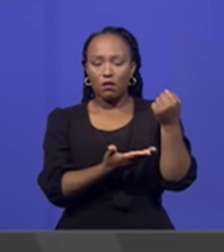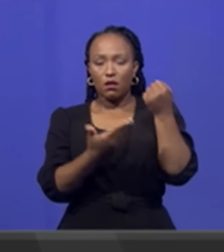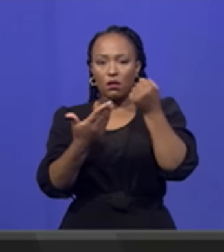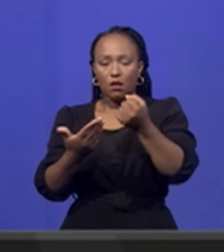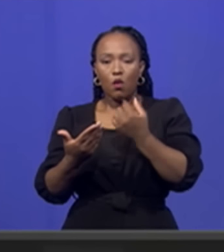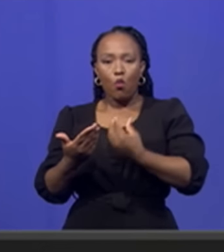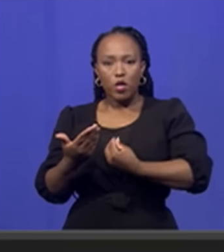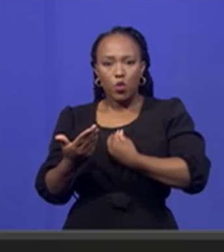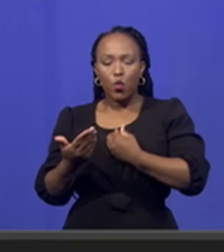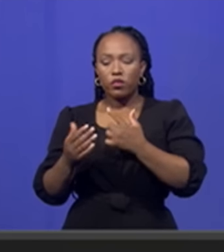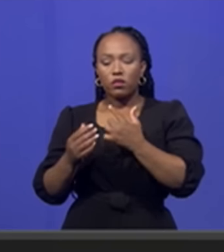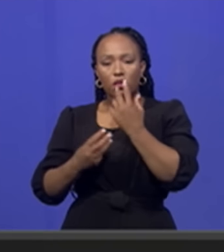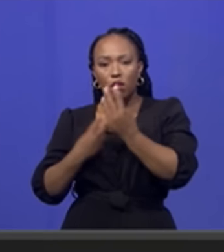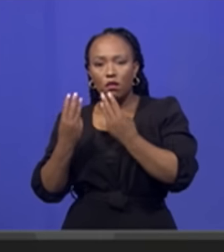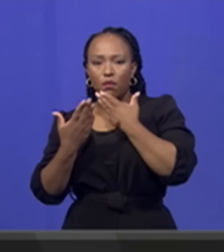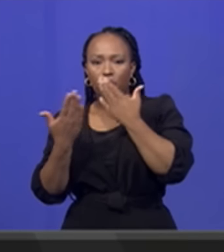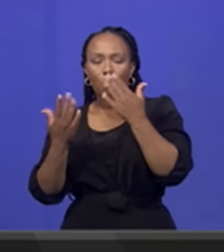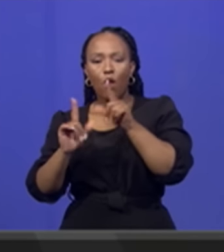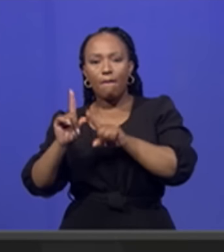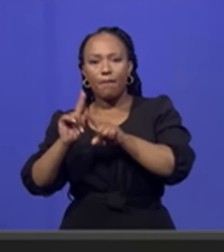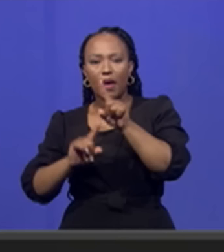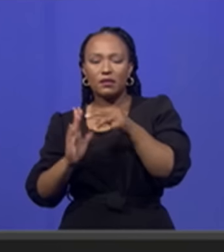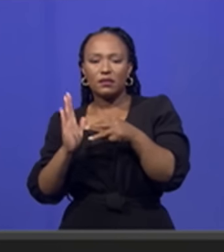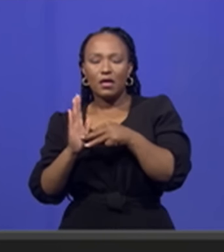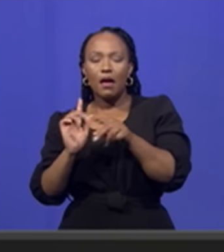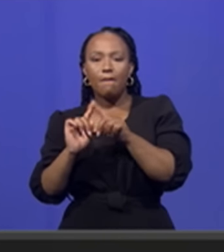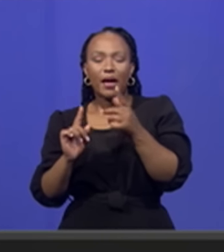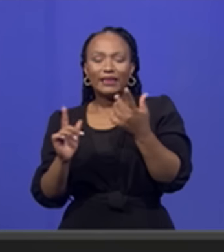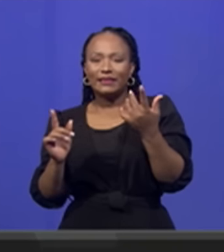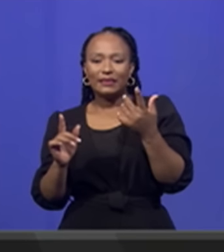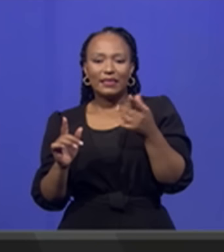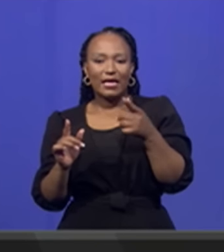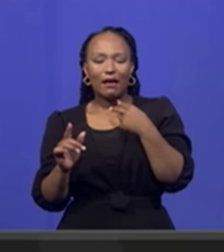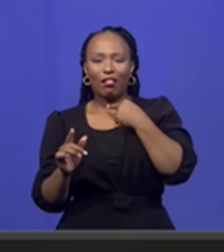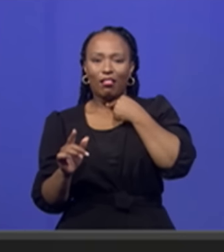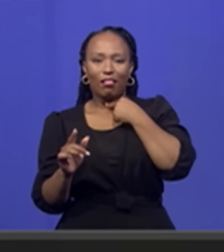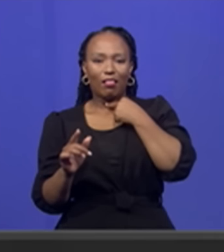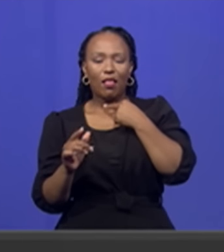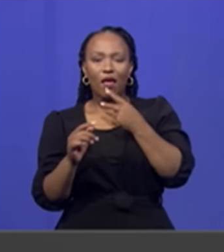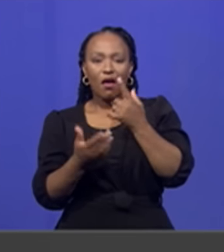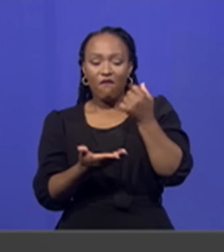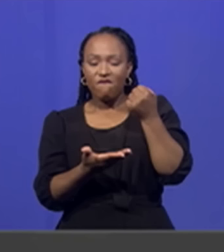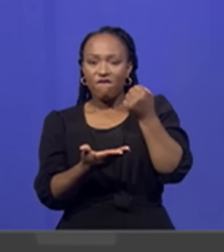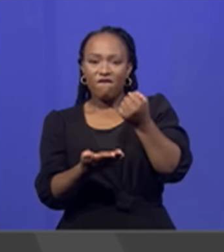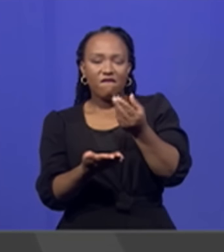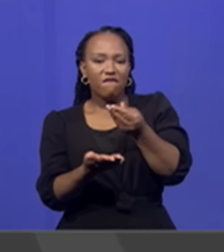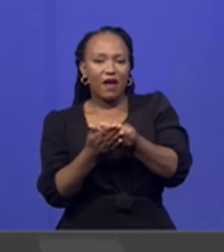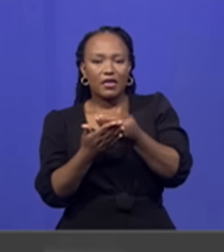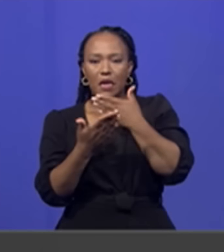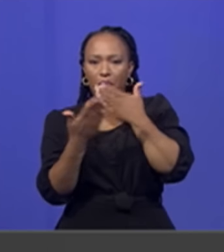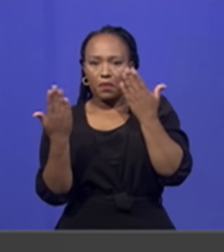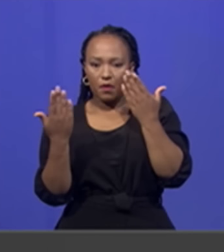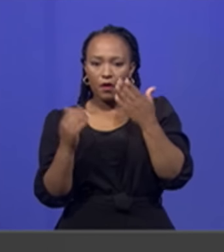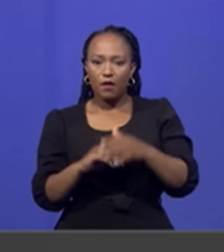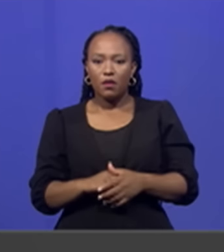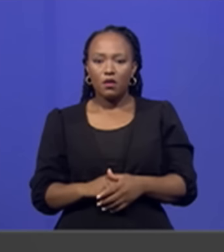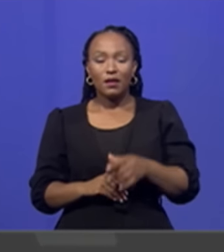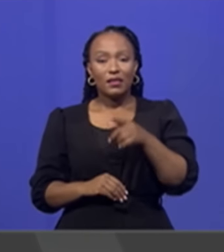that has passed matric, but is not able to get admission because they don't have funding. It's absolutely irresponsible. This also highlights